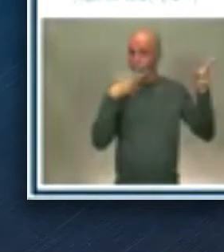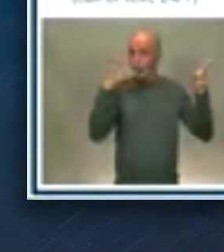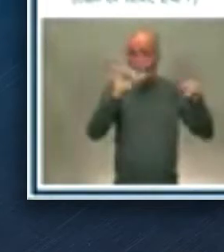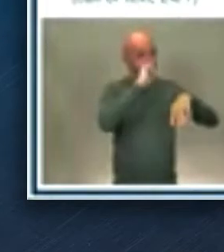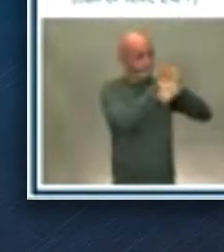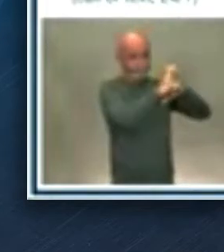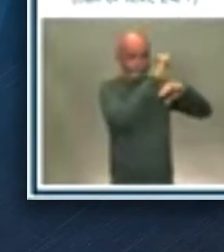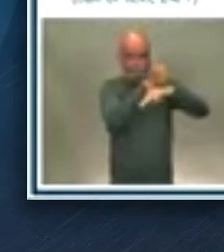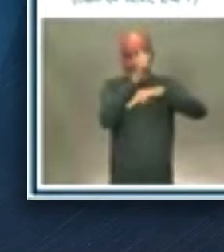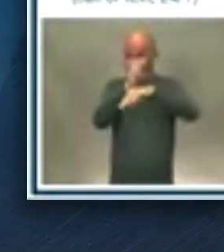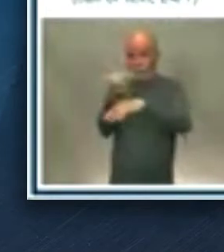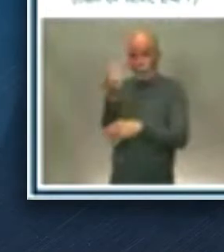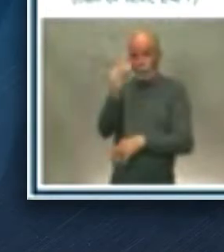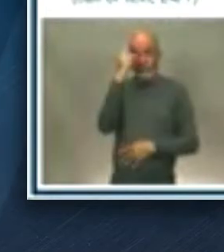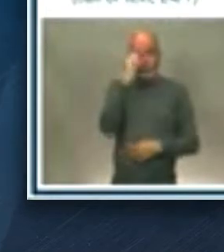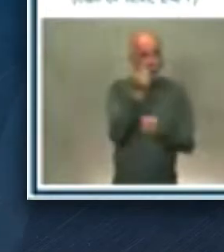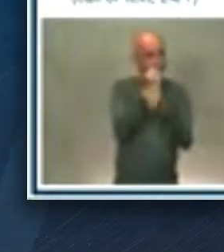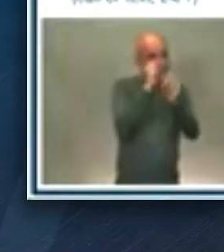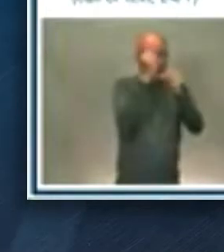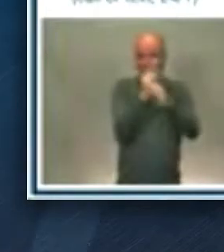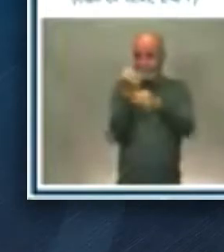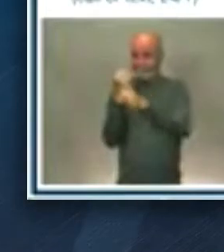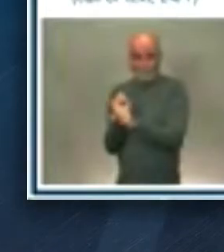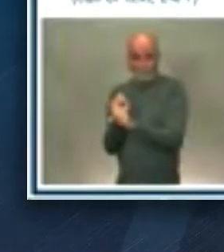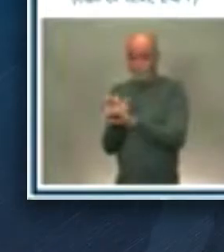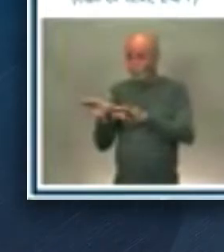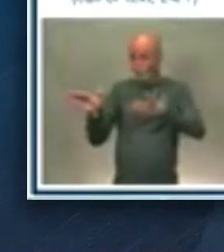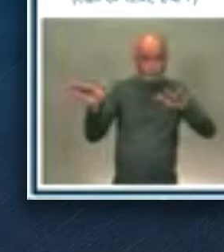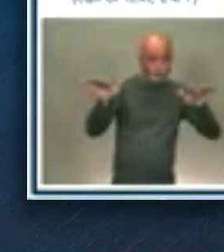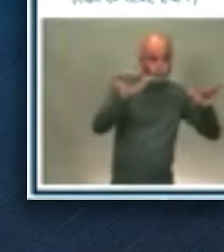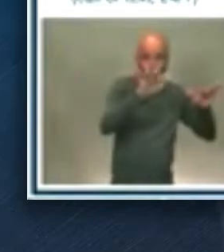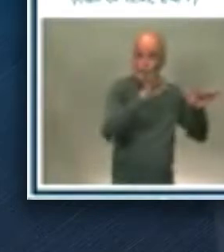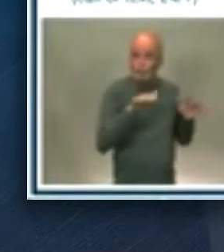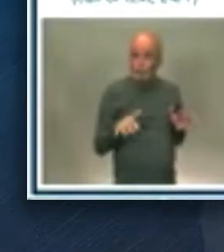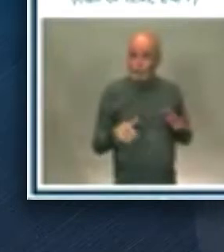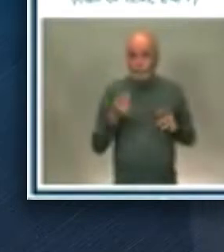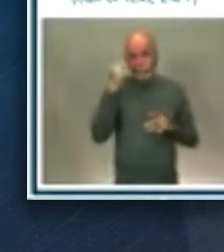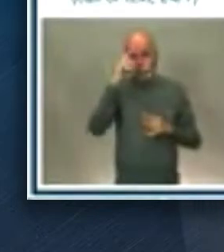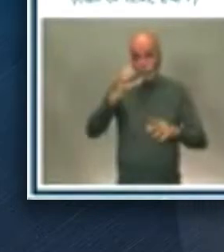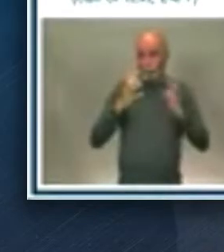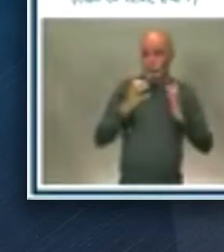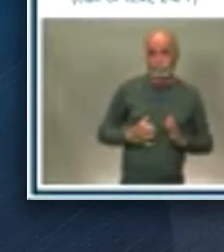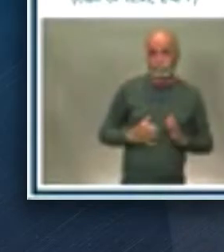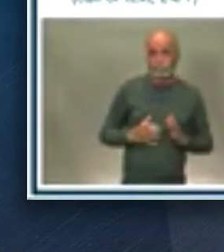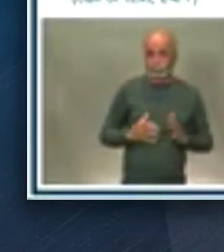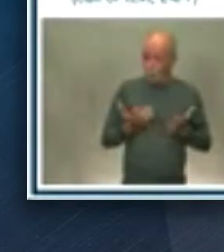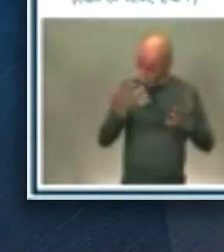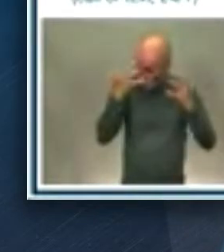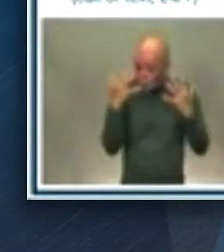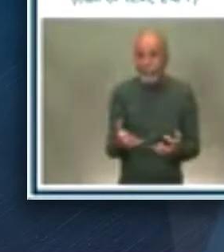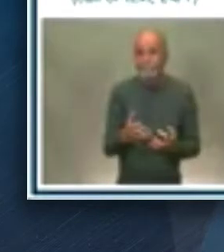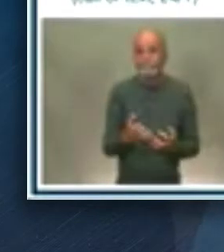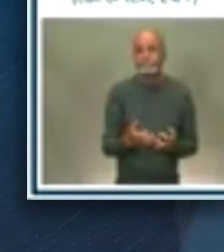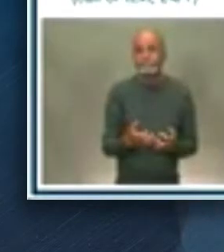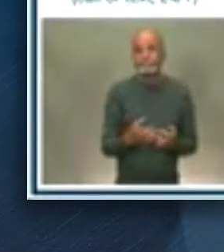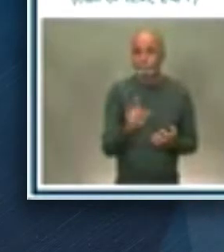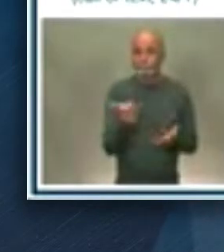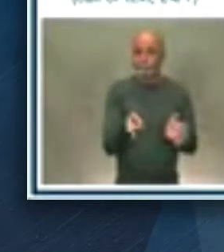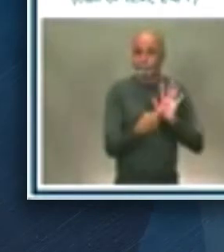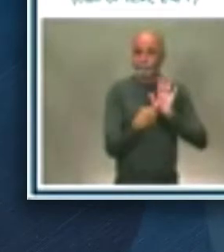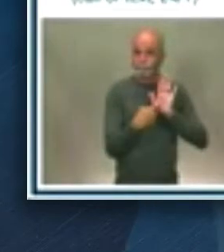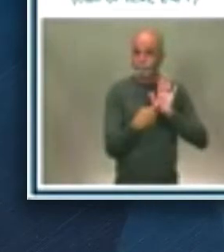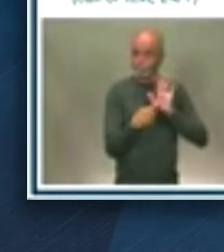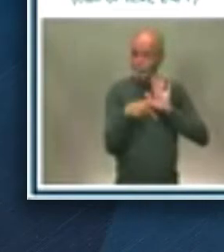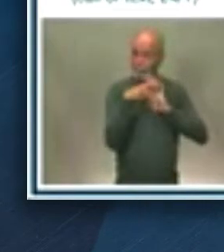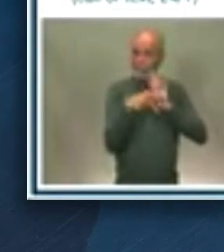creating a safe social environment for their customers, if they choose to have a vaccination policy, that they're